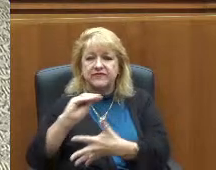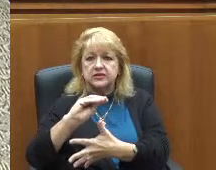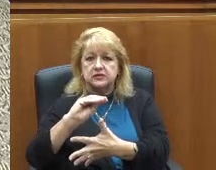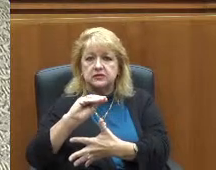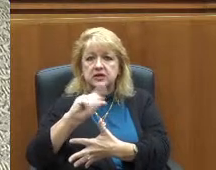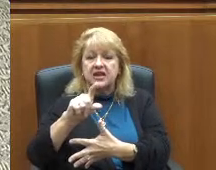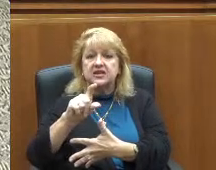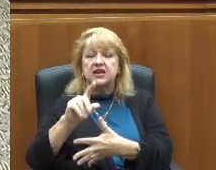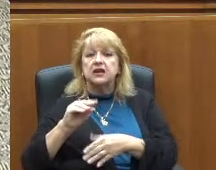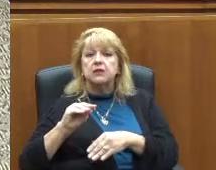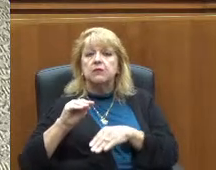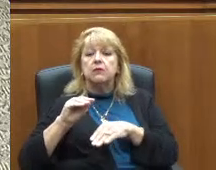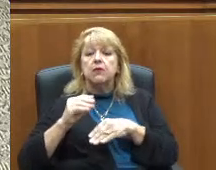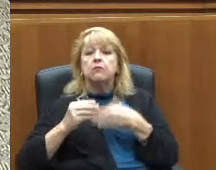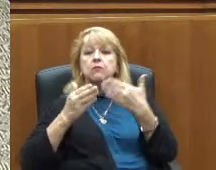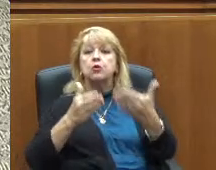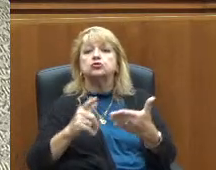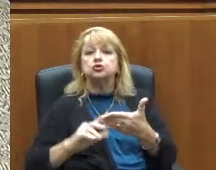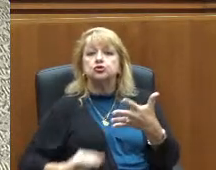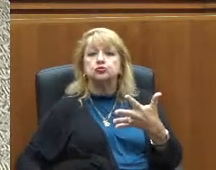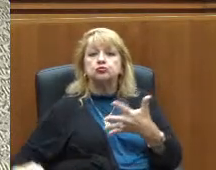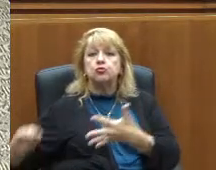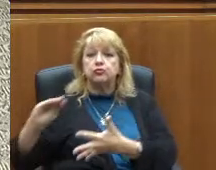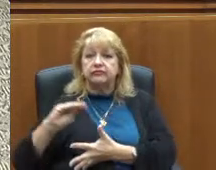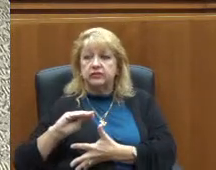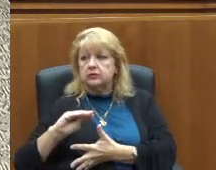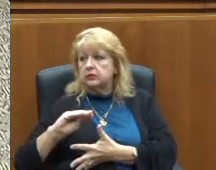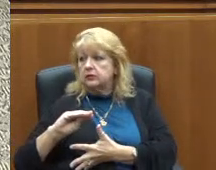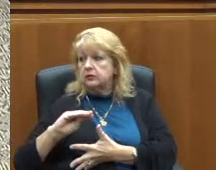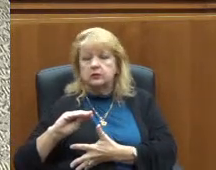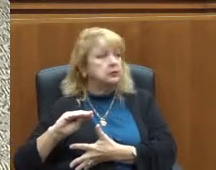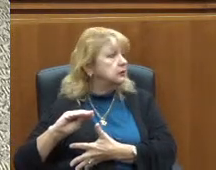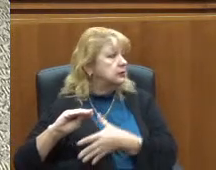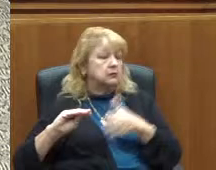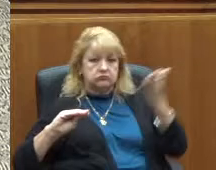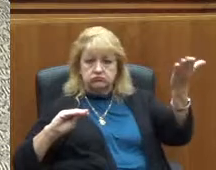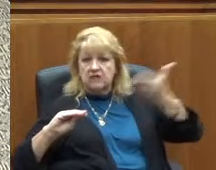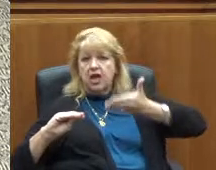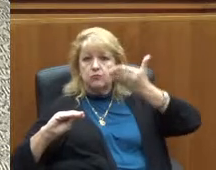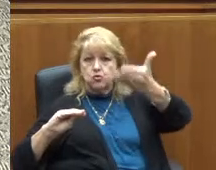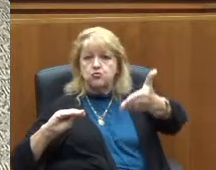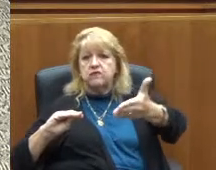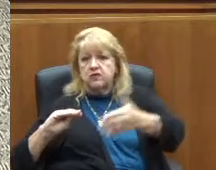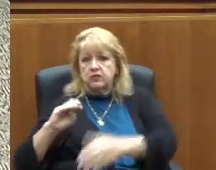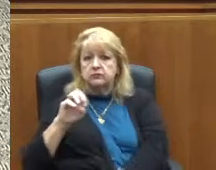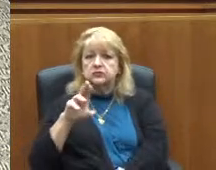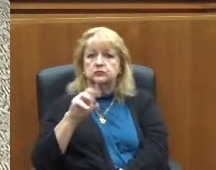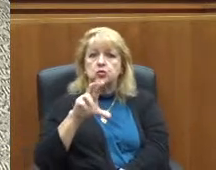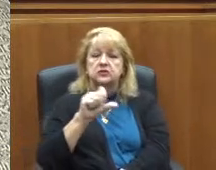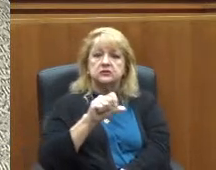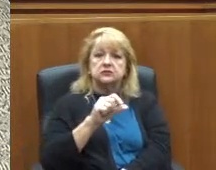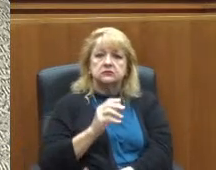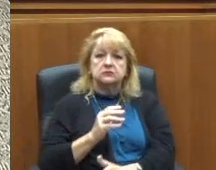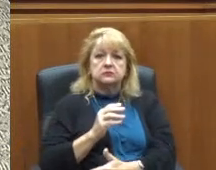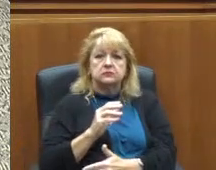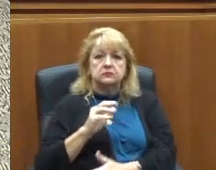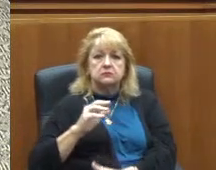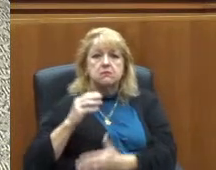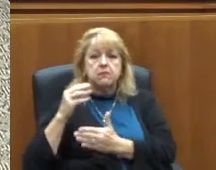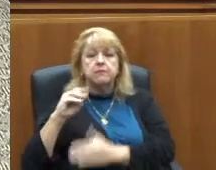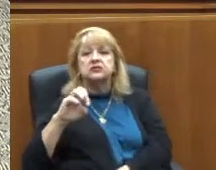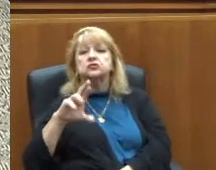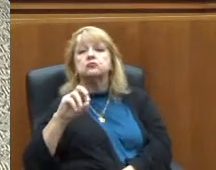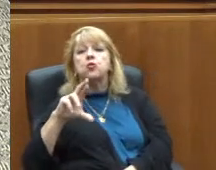You need a motion to take it out of order, Ms. Ellis? Do we have a motion to take it out of order? So moved. Mr. Morris and Mr.